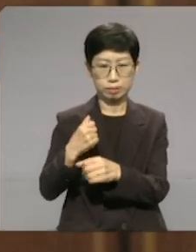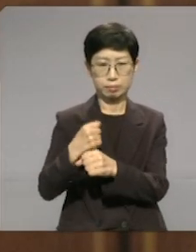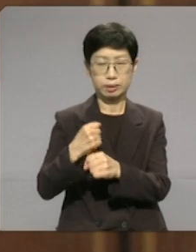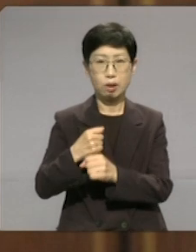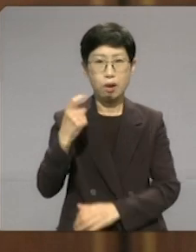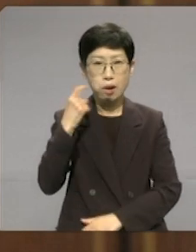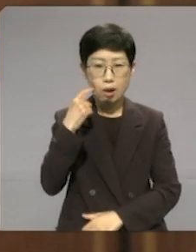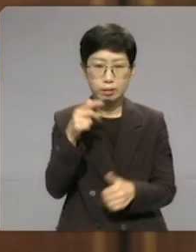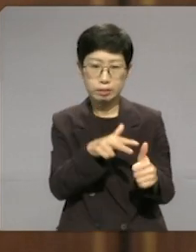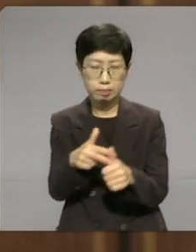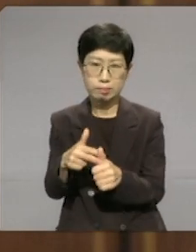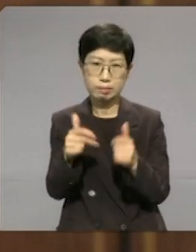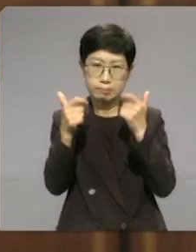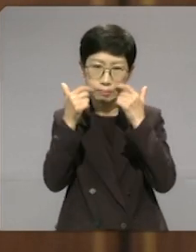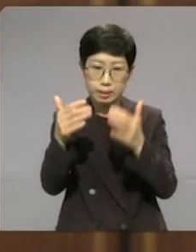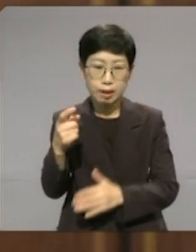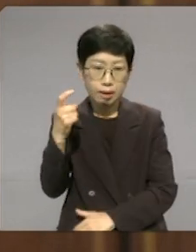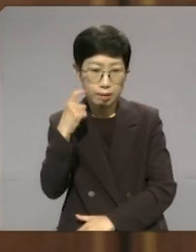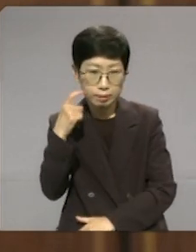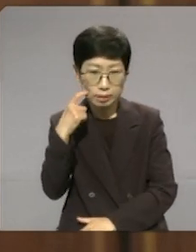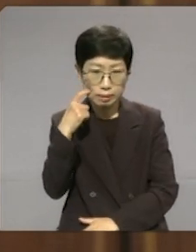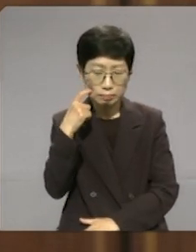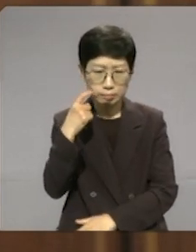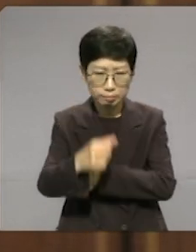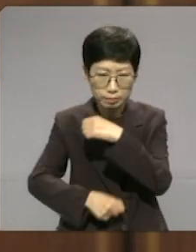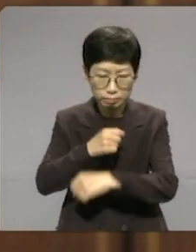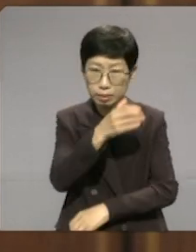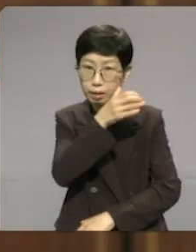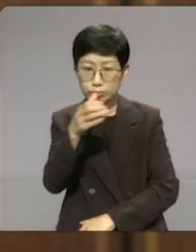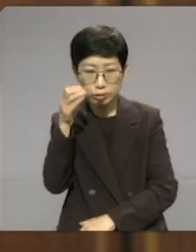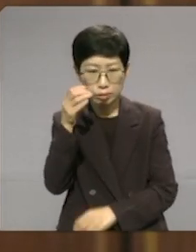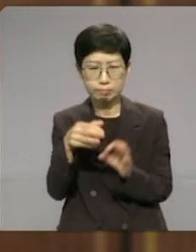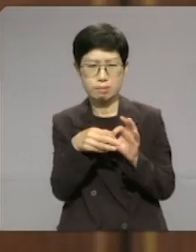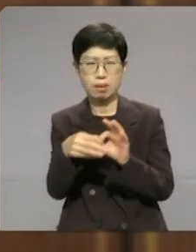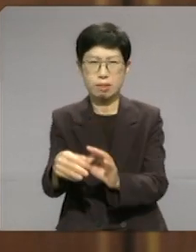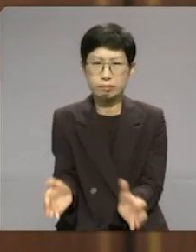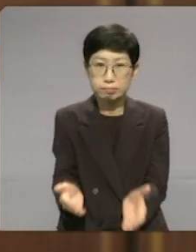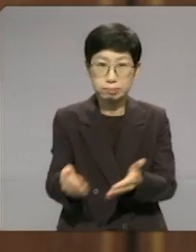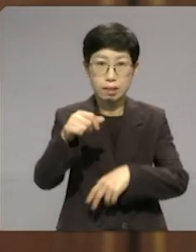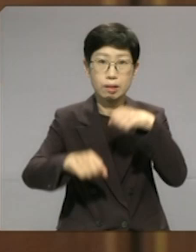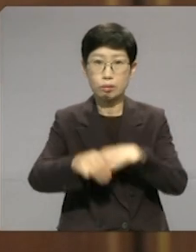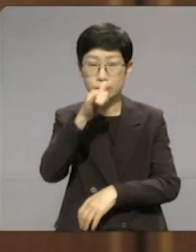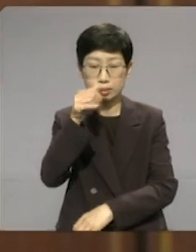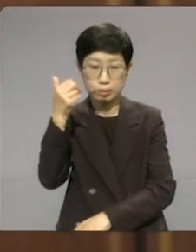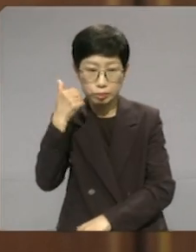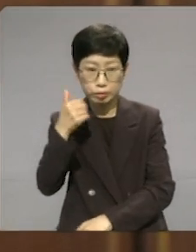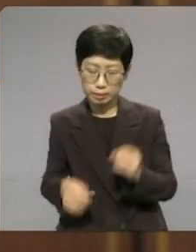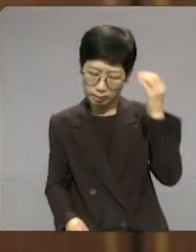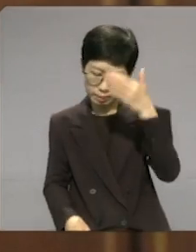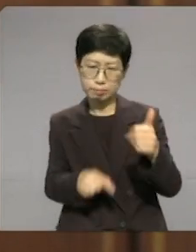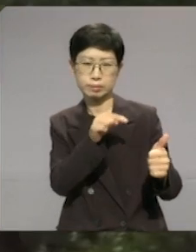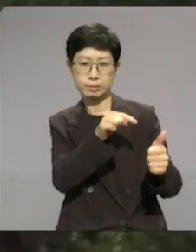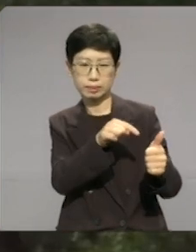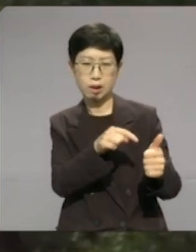relentless promotion of disinformation and outright lies that are disturbing people. Former President Trump has led the onslaught of